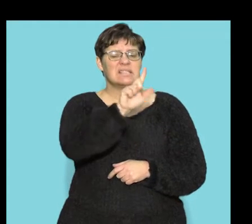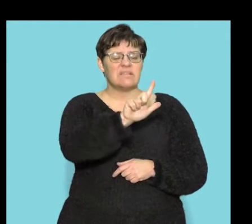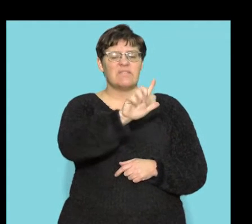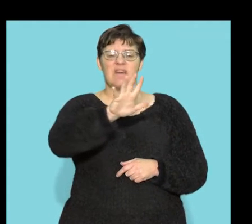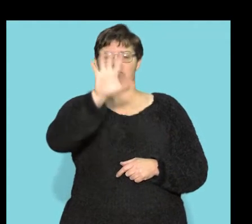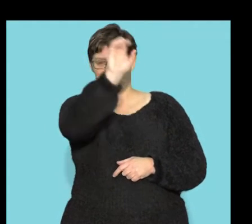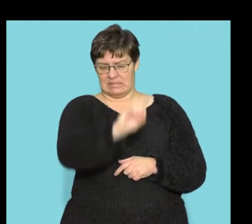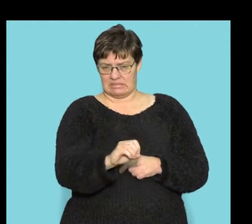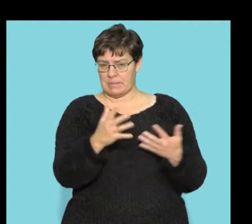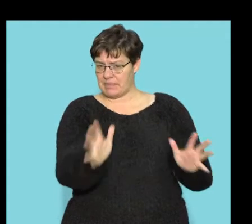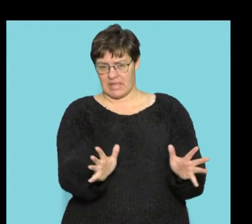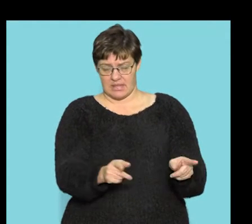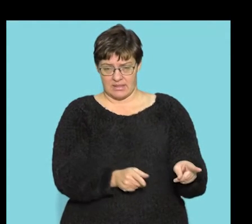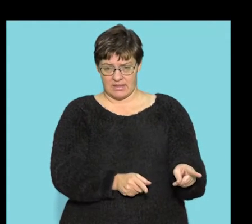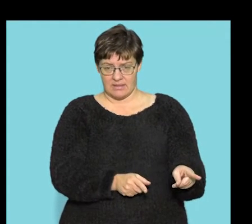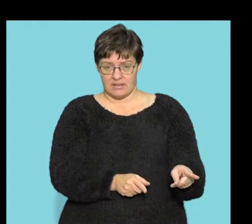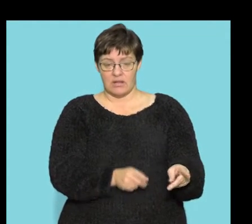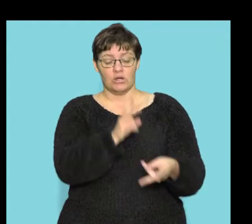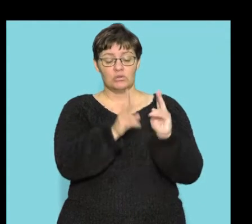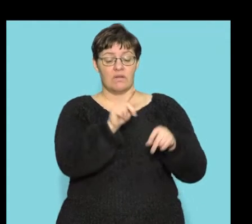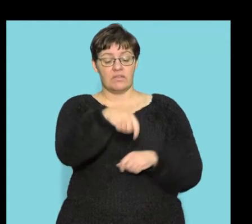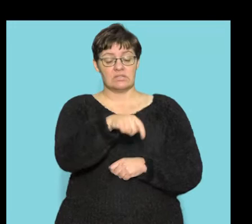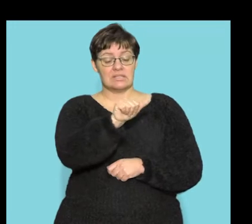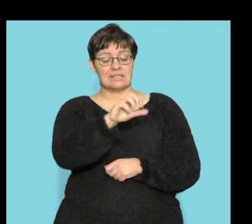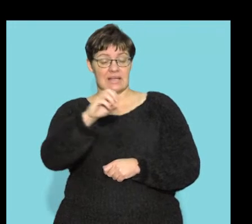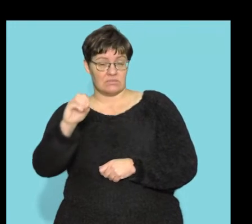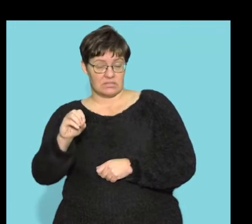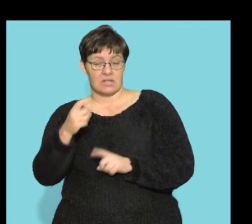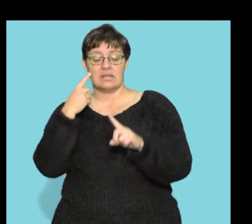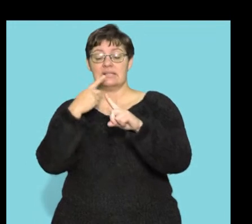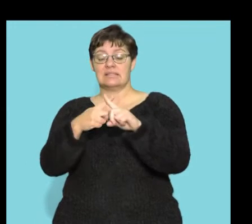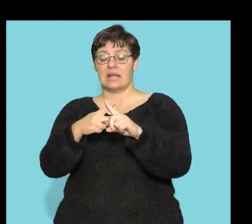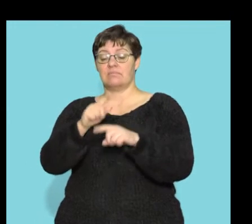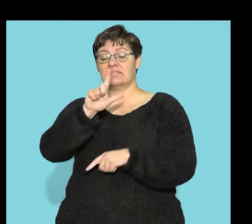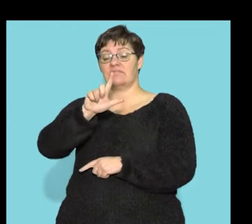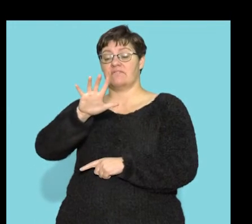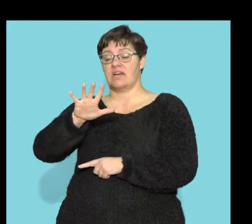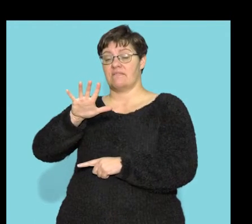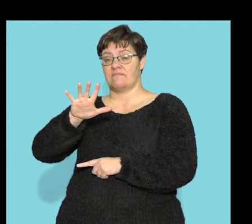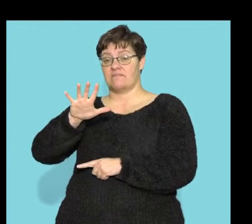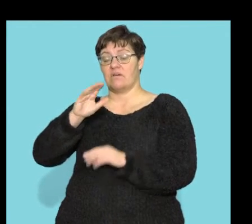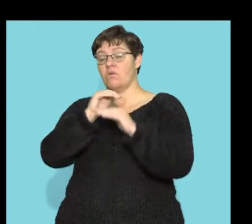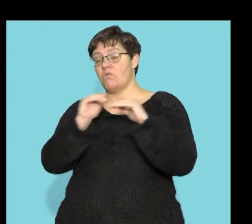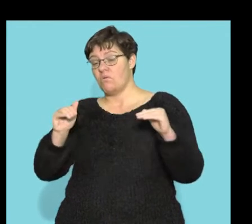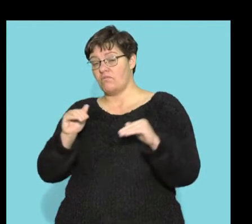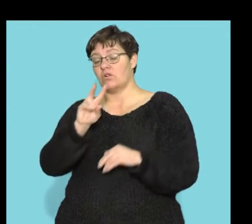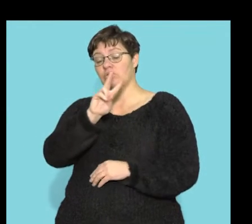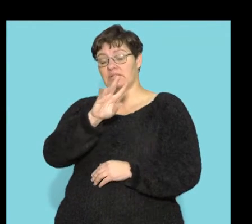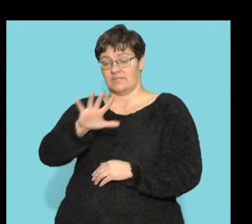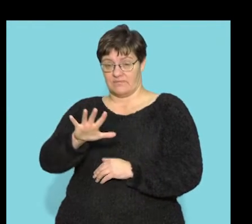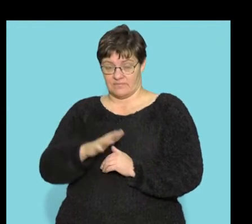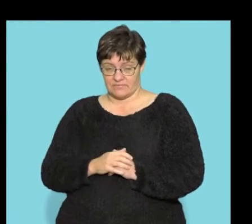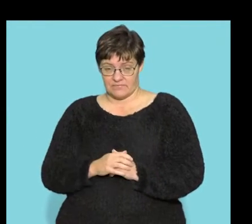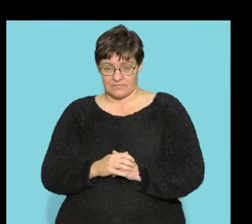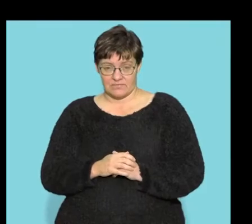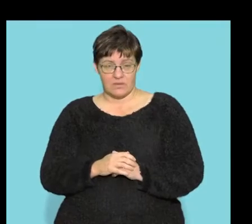75%. Therefore, you take the 12,600 times 75 over 25. Watch